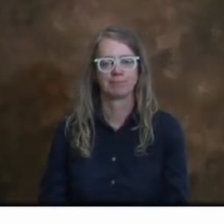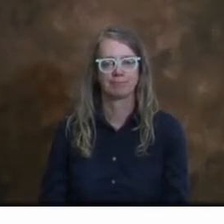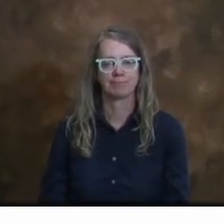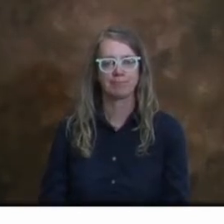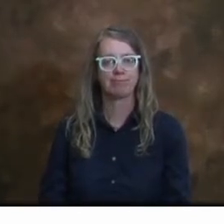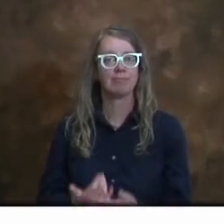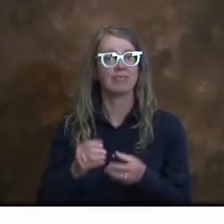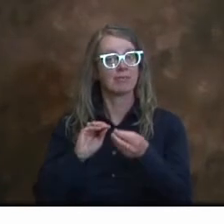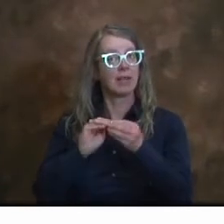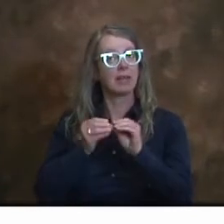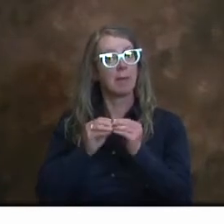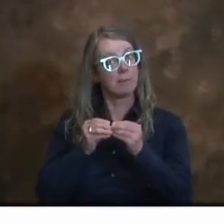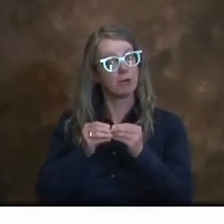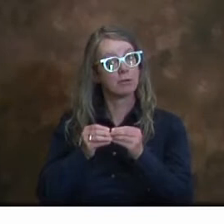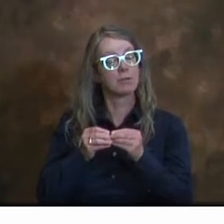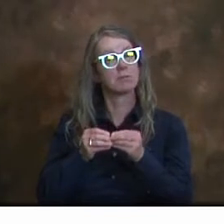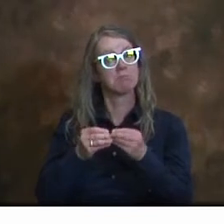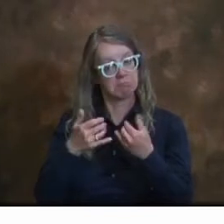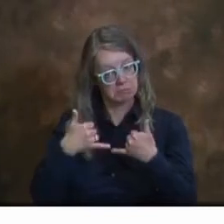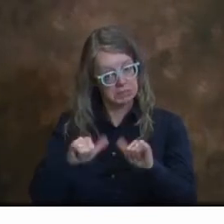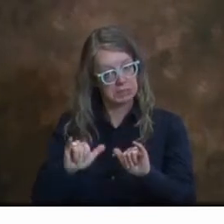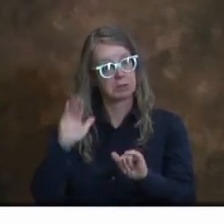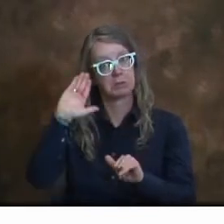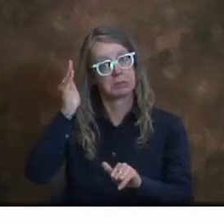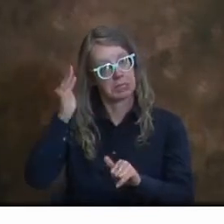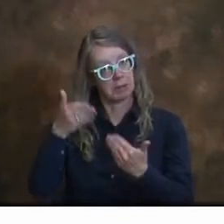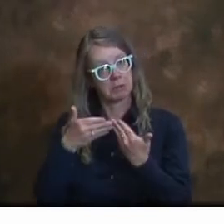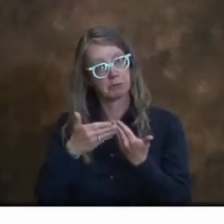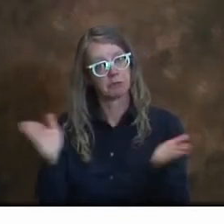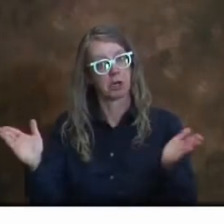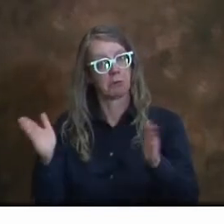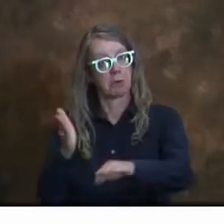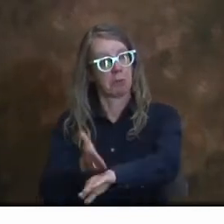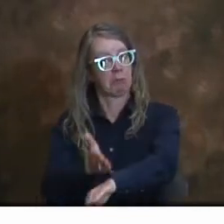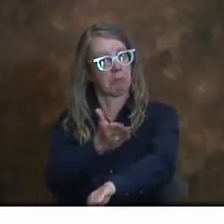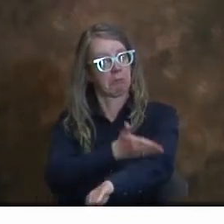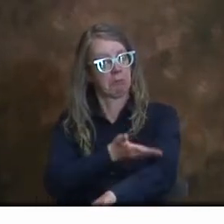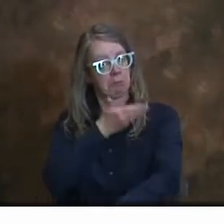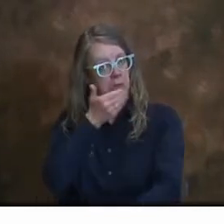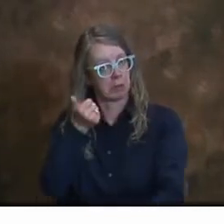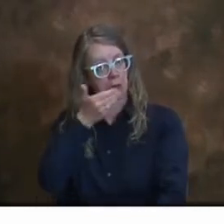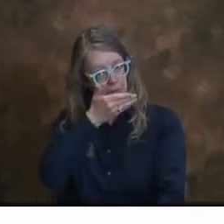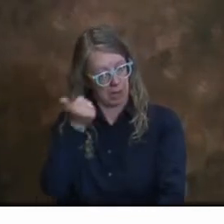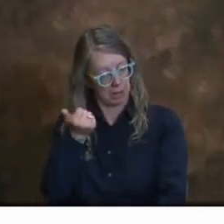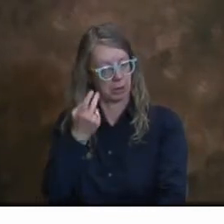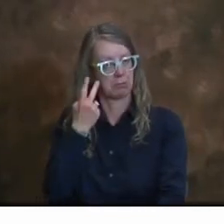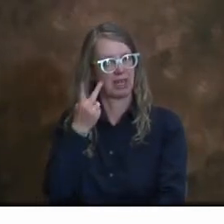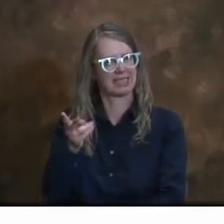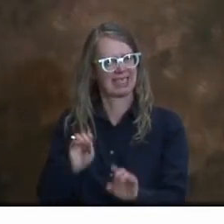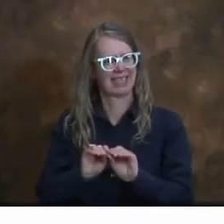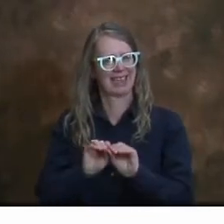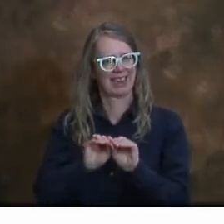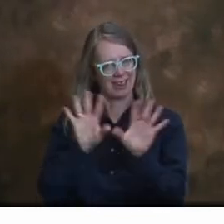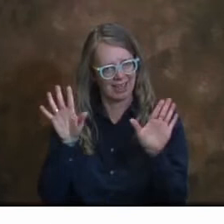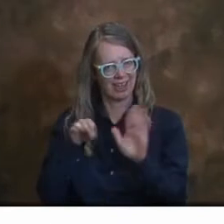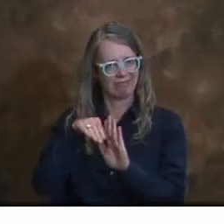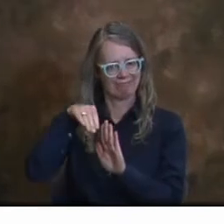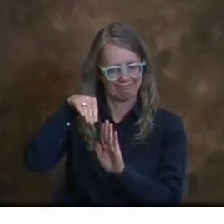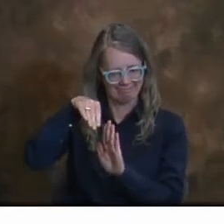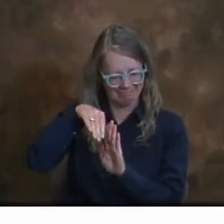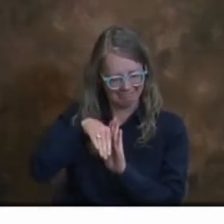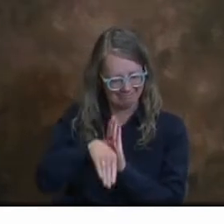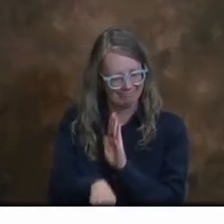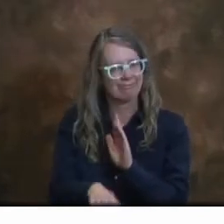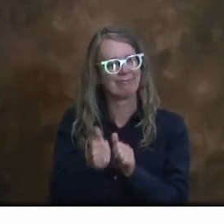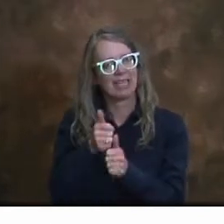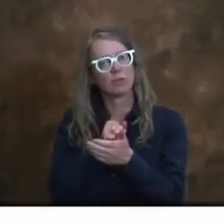The metrics continue to improve overall. There continues to be a clear decline in new cases from week to week.